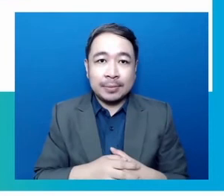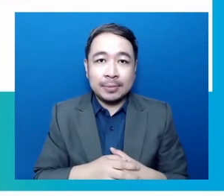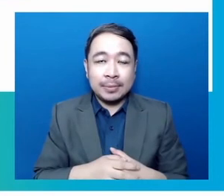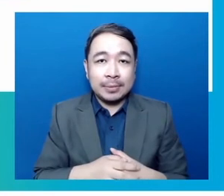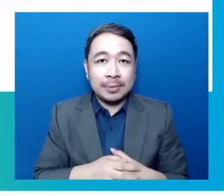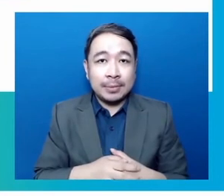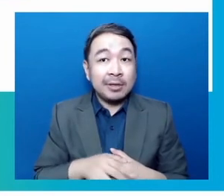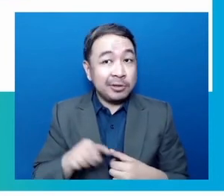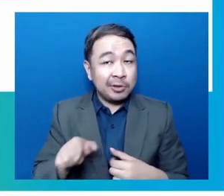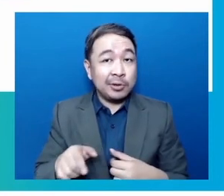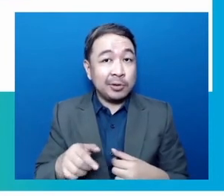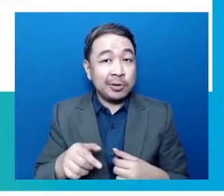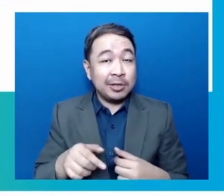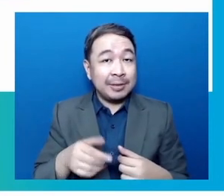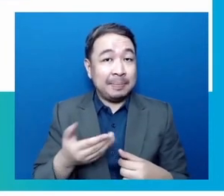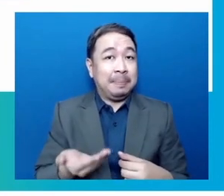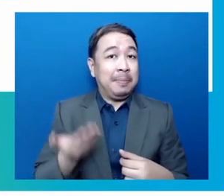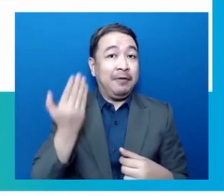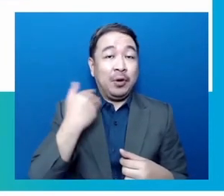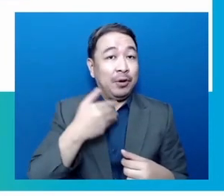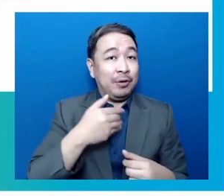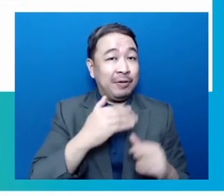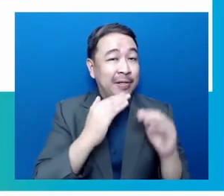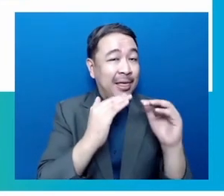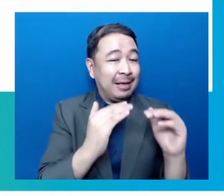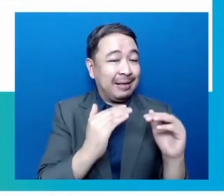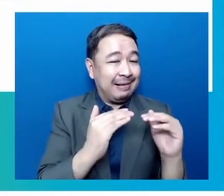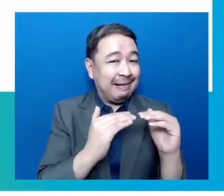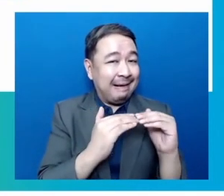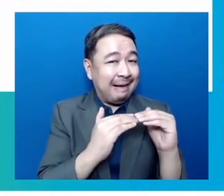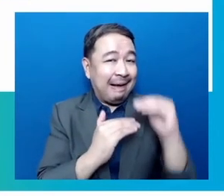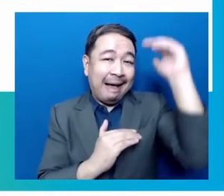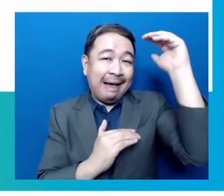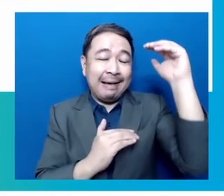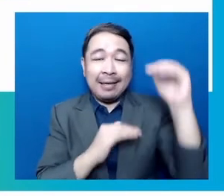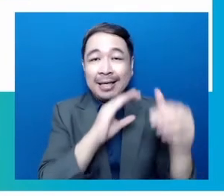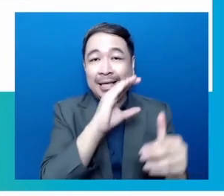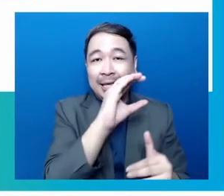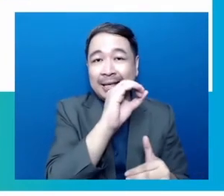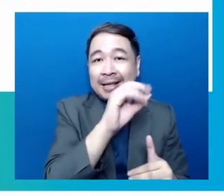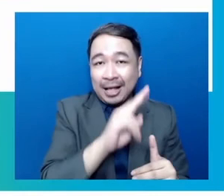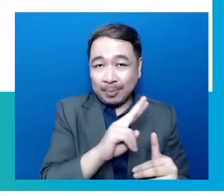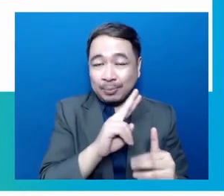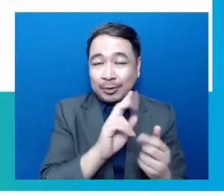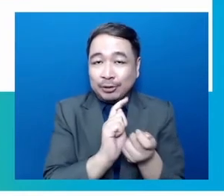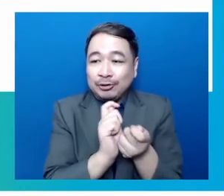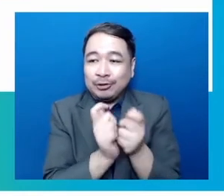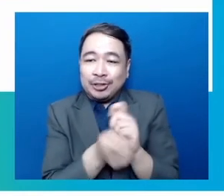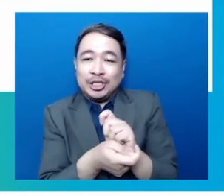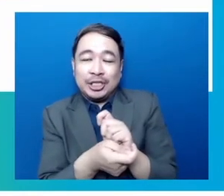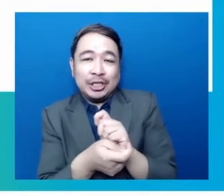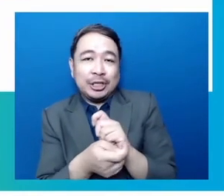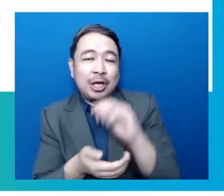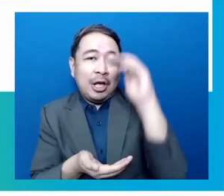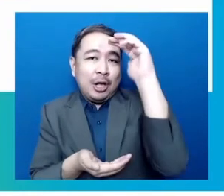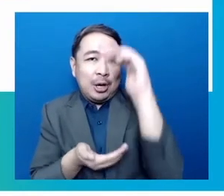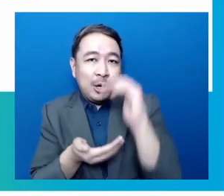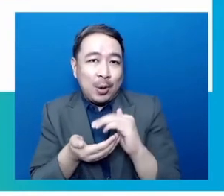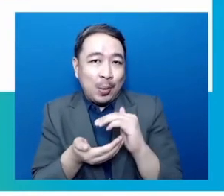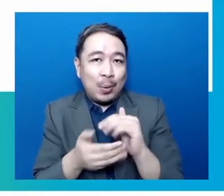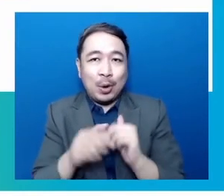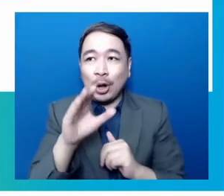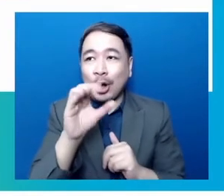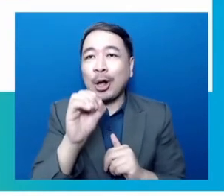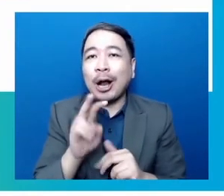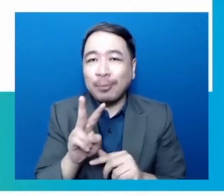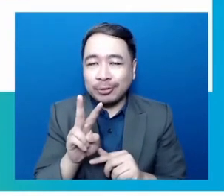high carbon to low carbon, it is not only about projects, but it's about the whole system, how